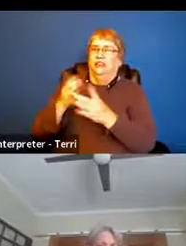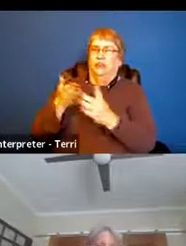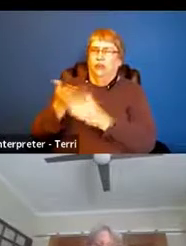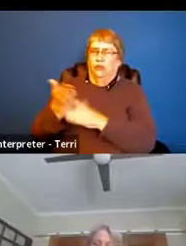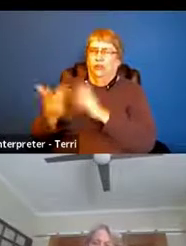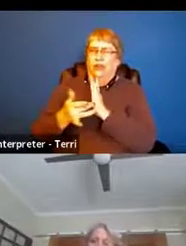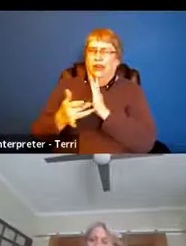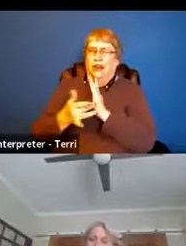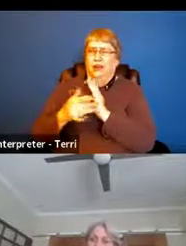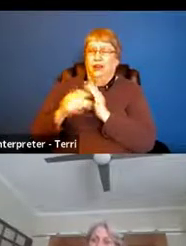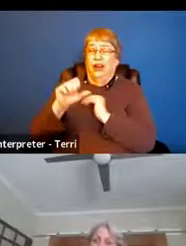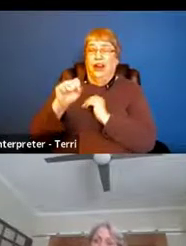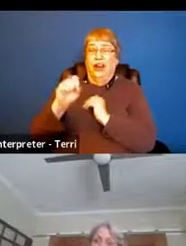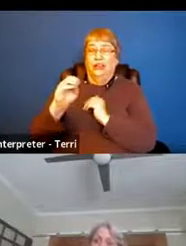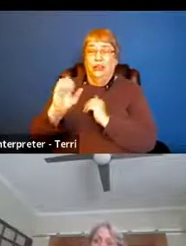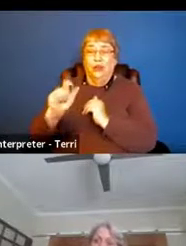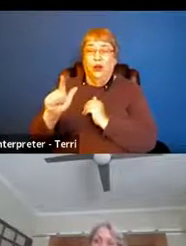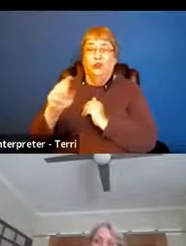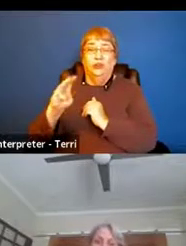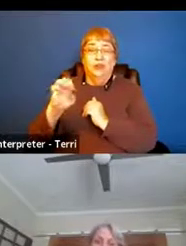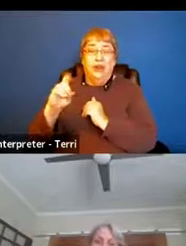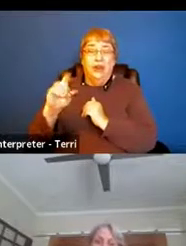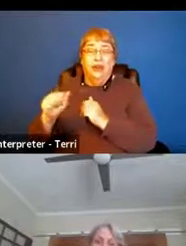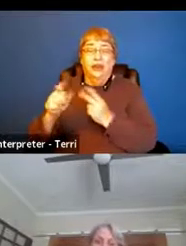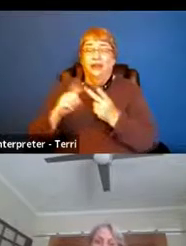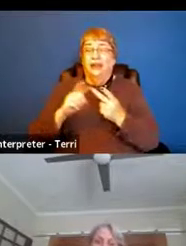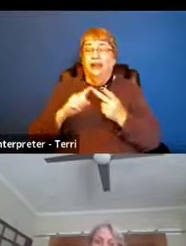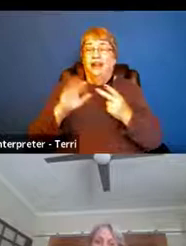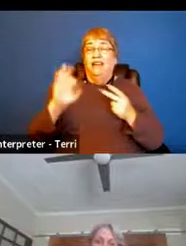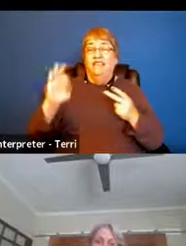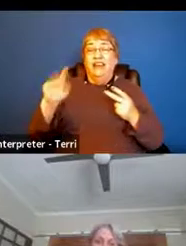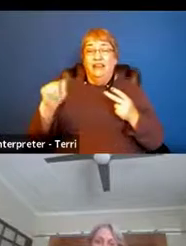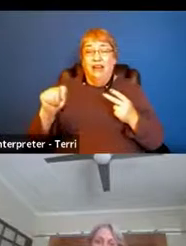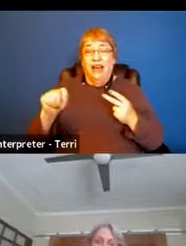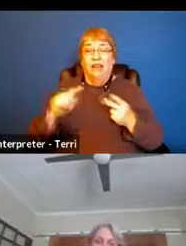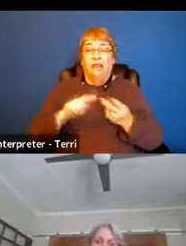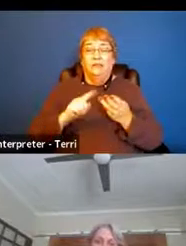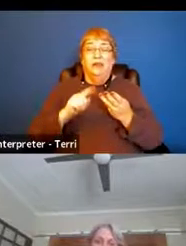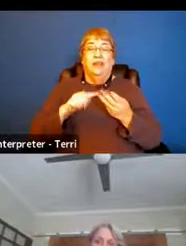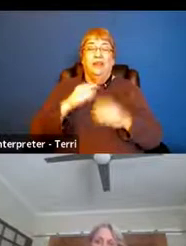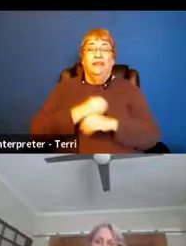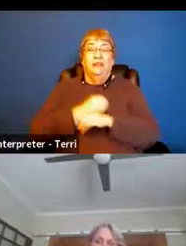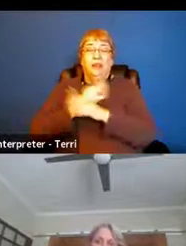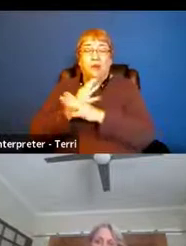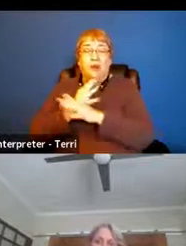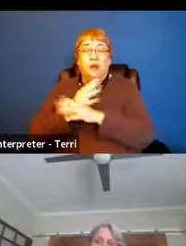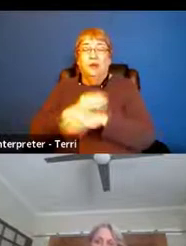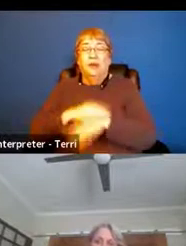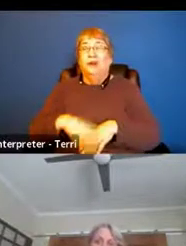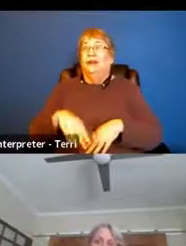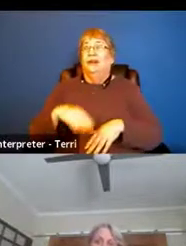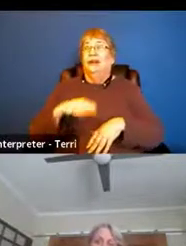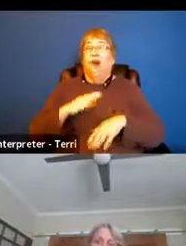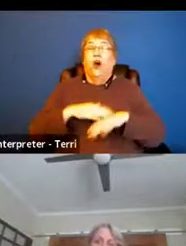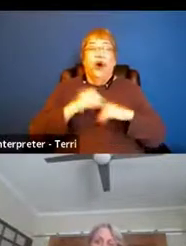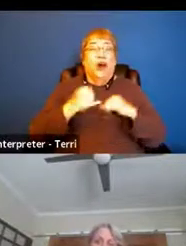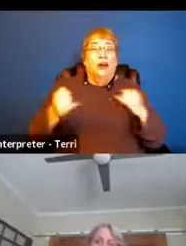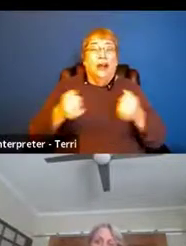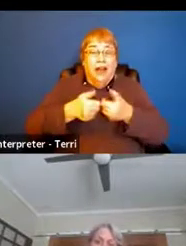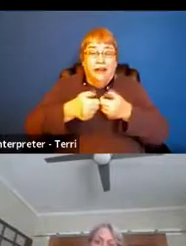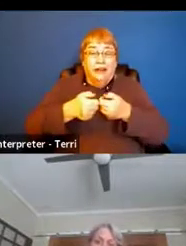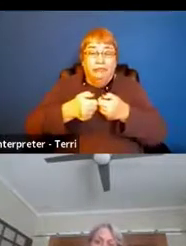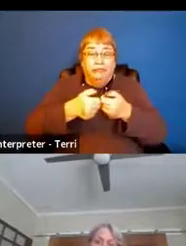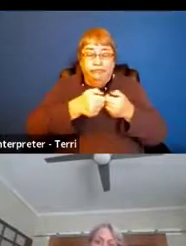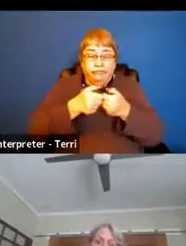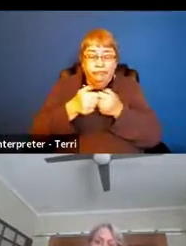is a thing, FaceTiming, phone calls. I even think about online video games for some young people. That's a way that they connect with the folks in their